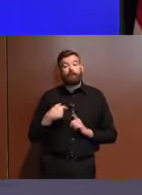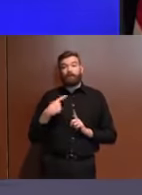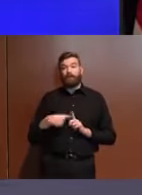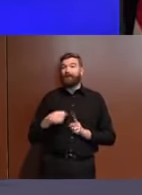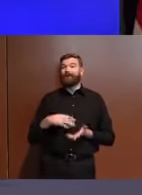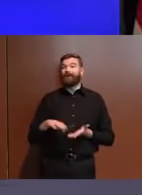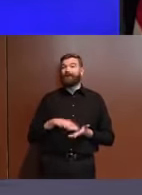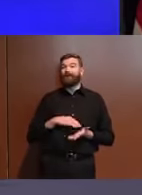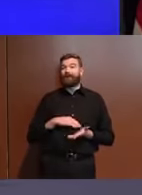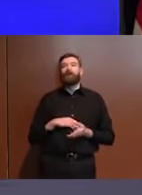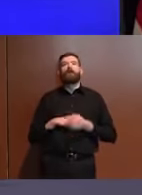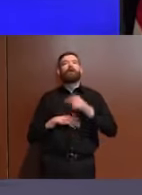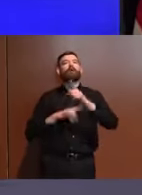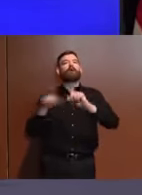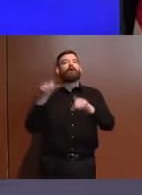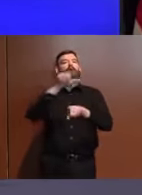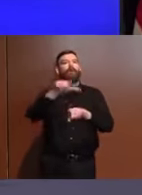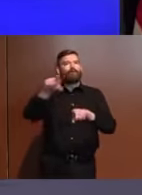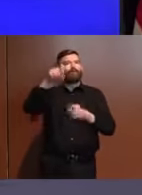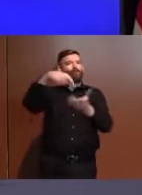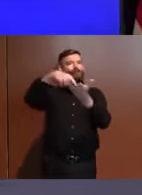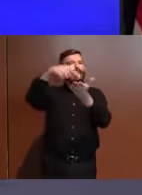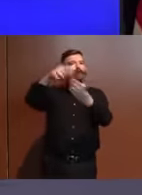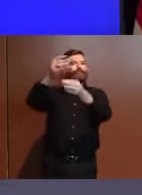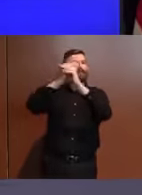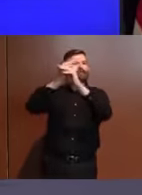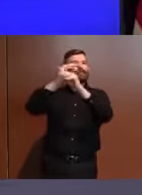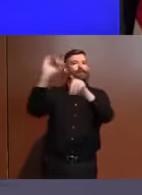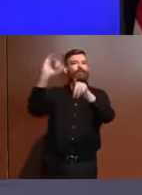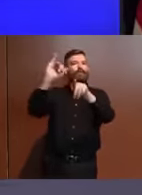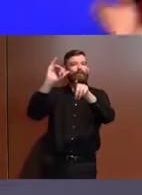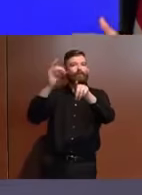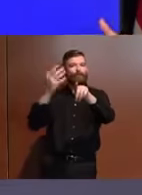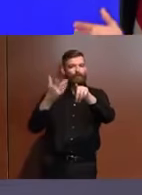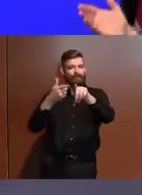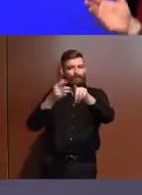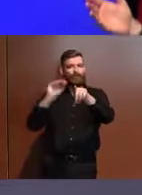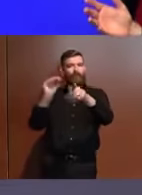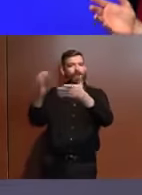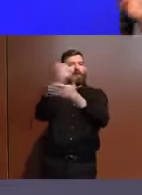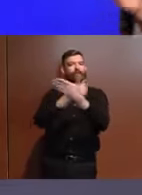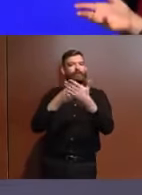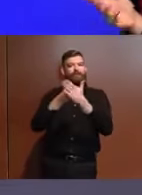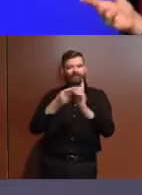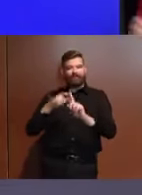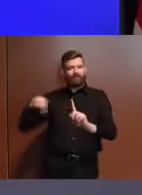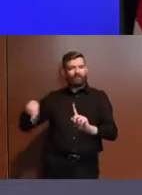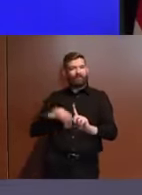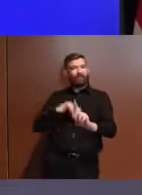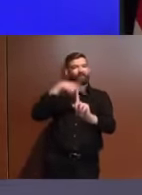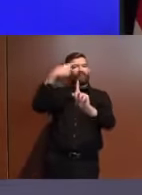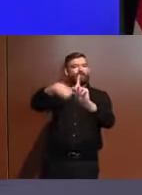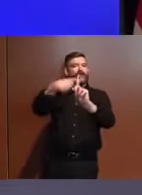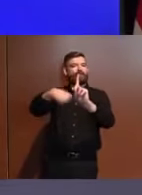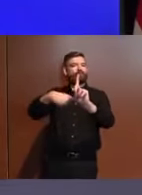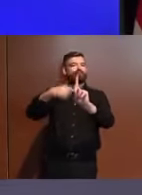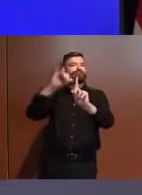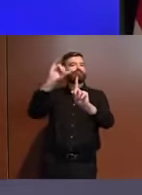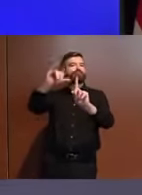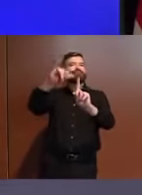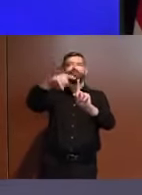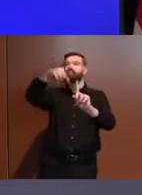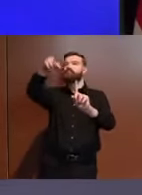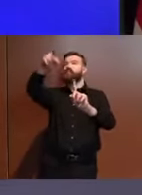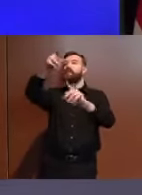mortgage relief, I own a house, I got a mortgage, I need relief, or I'm renting from somebody who's a landlord who's got a mortgage. And so more on that